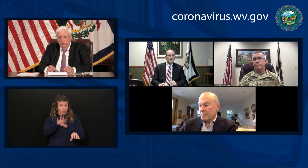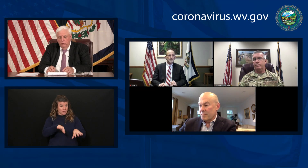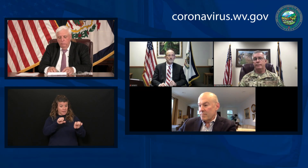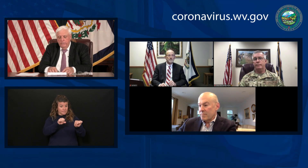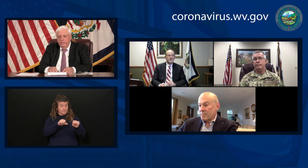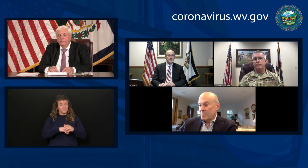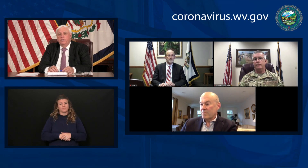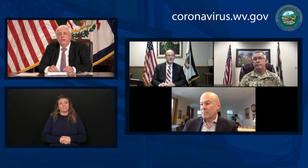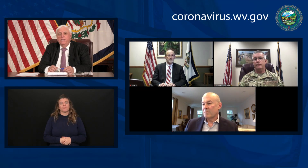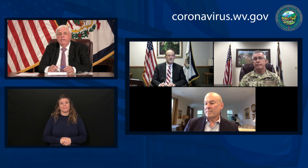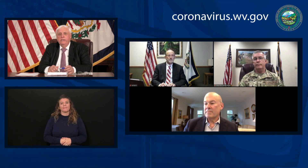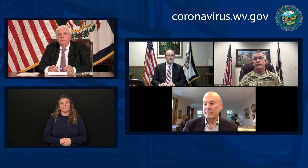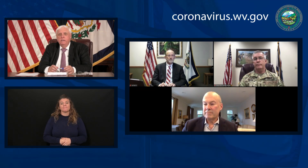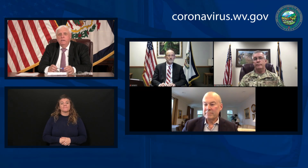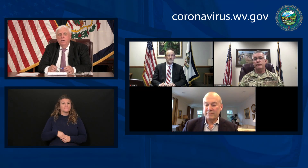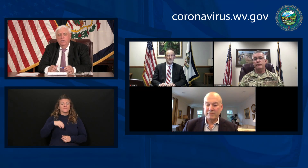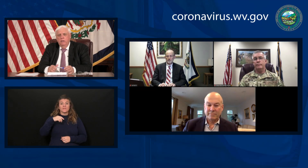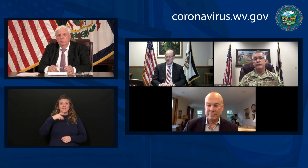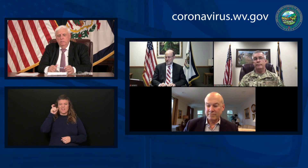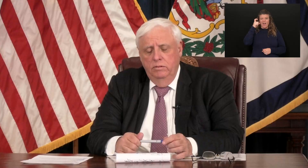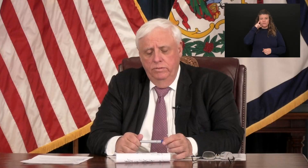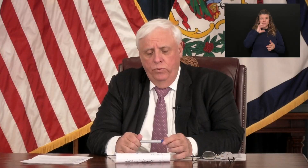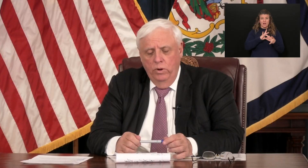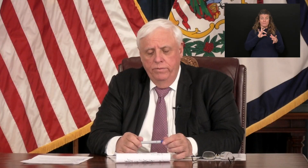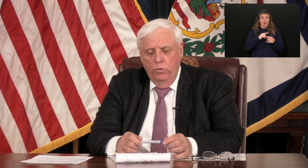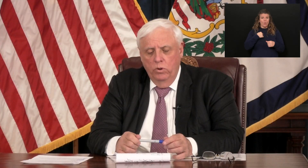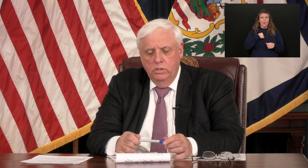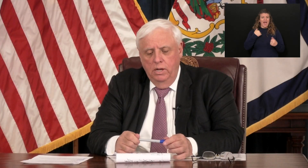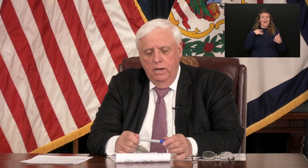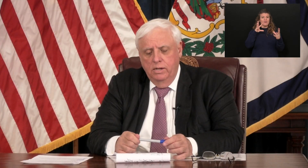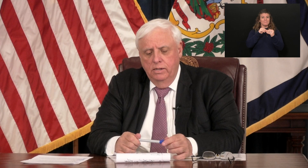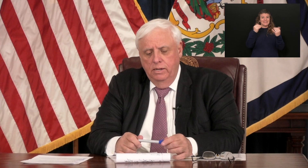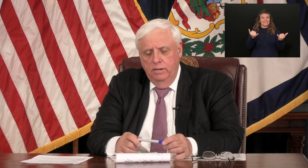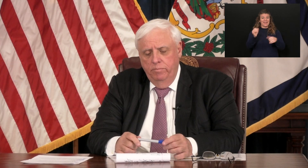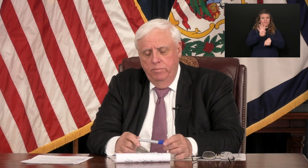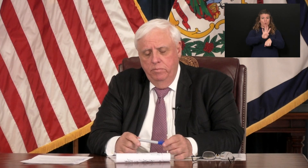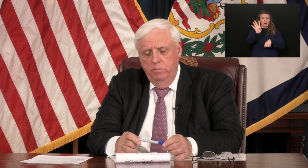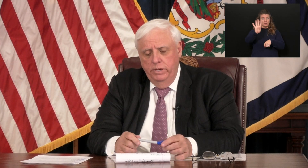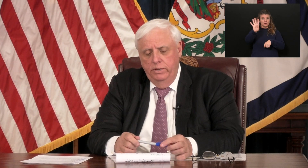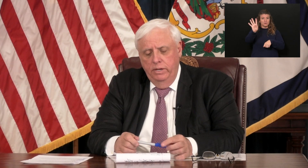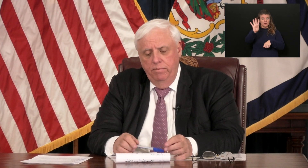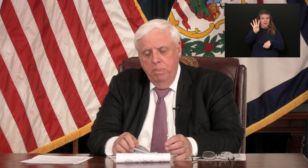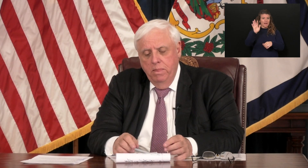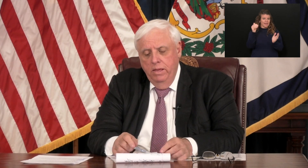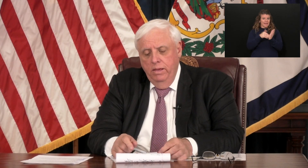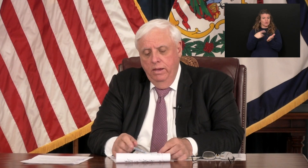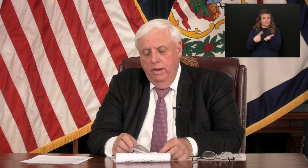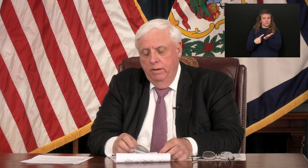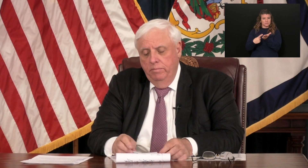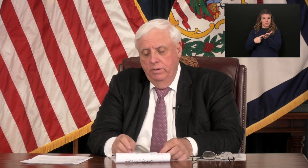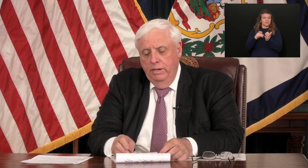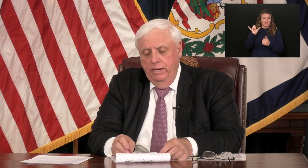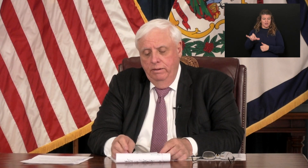Phil, we're going to meet again today at 4 o'clock.